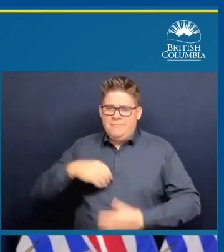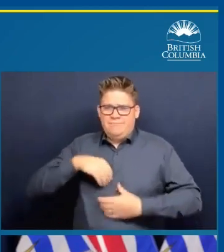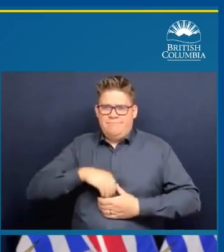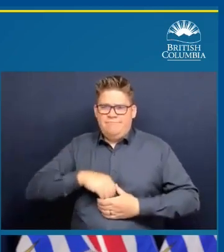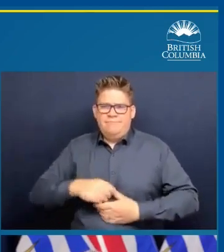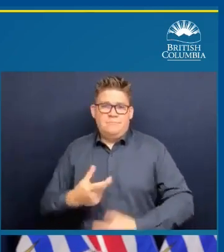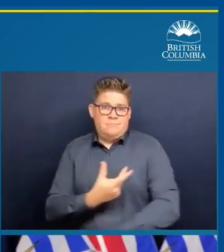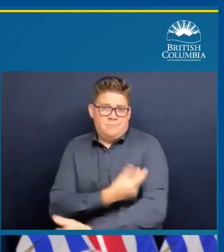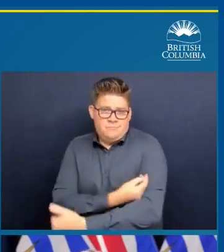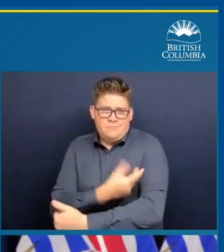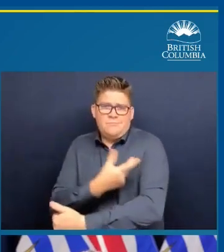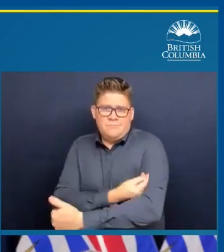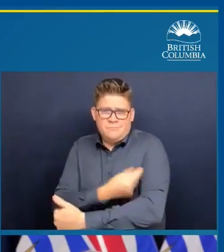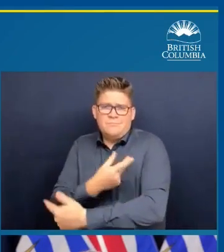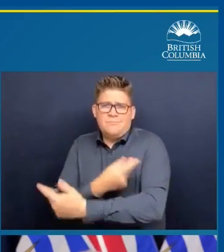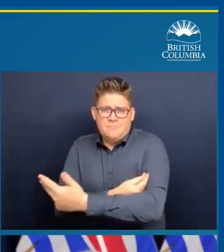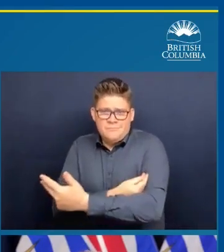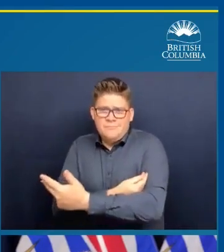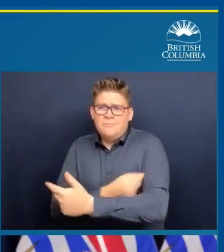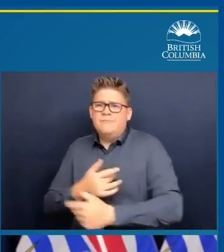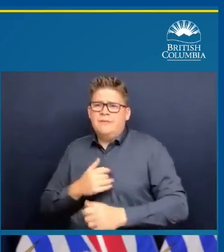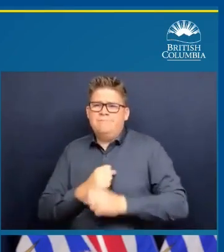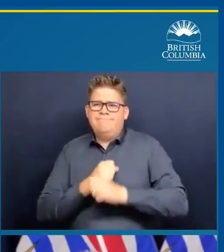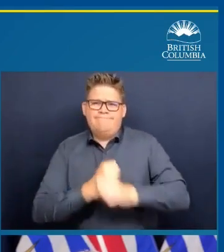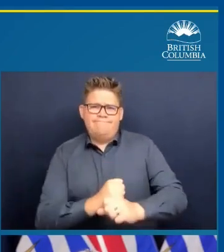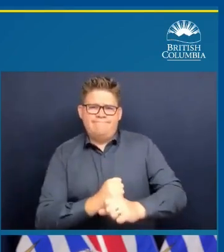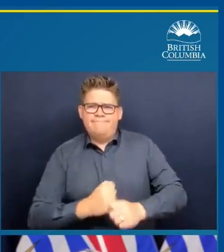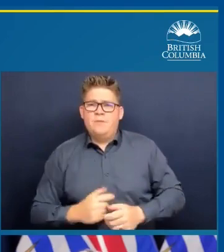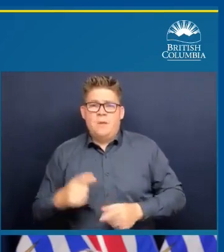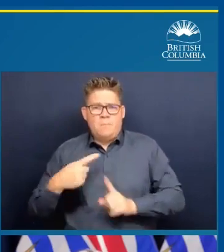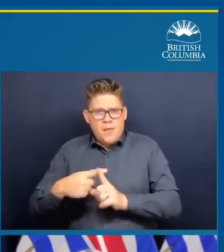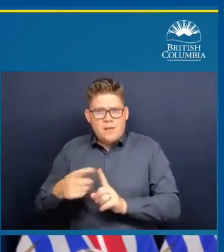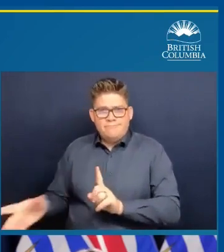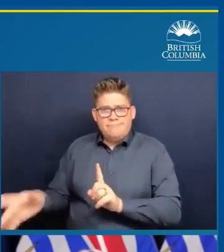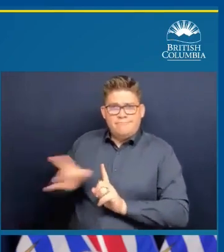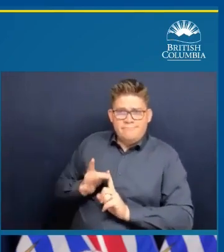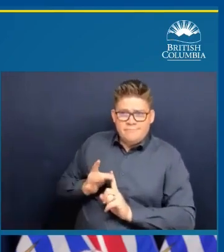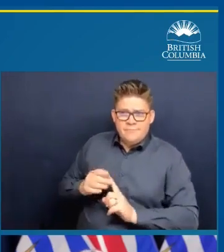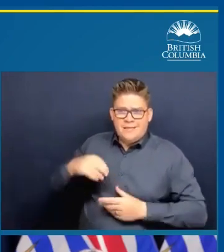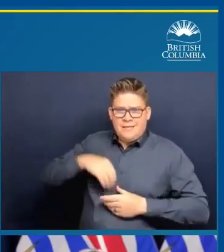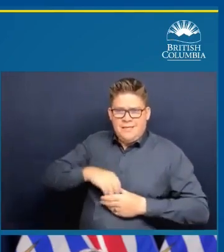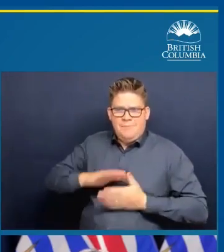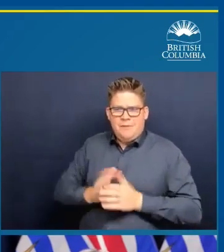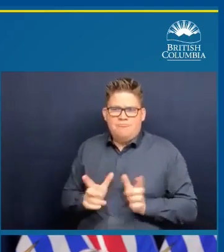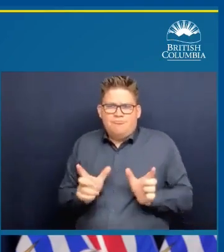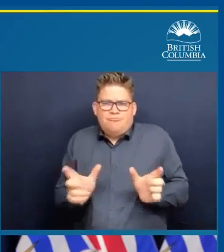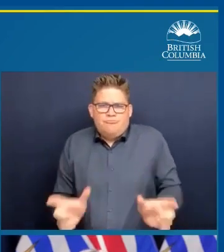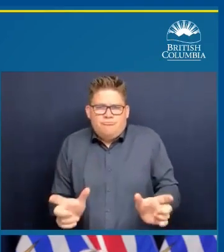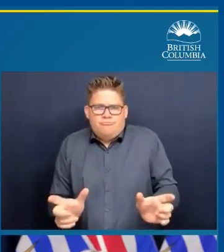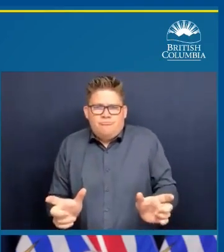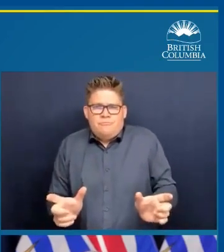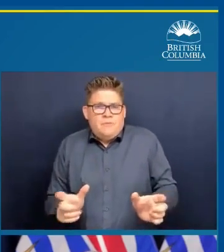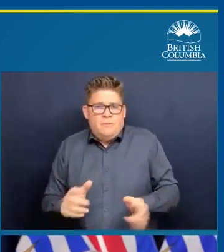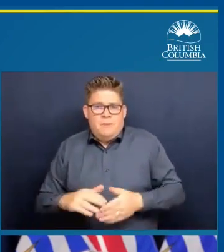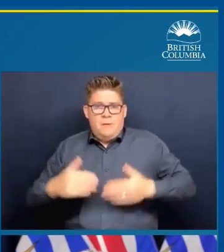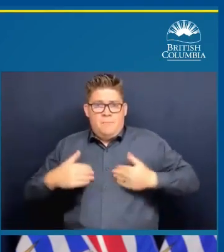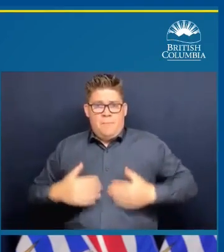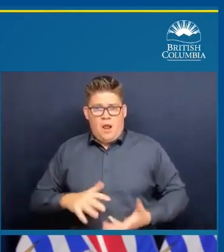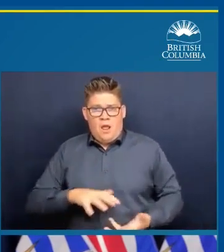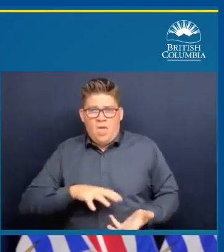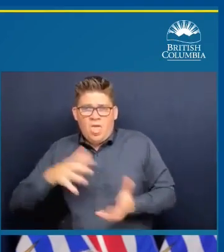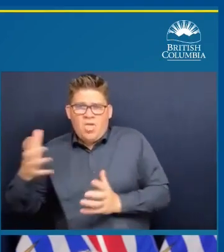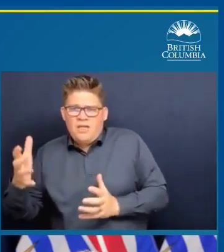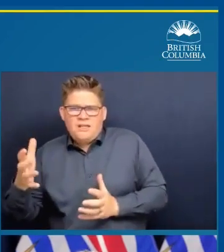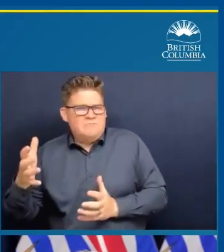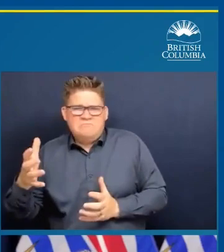something markedly different arise in the near term here in British Columbia. But we are also watching what's happening globally, because we